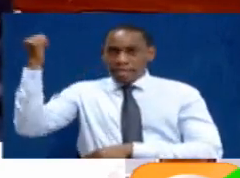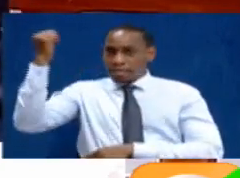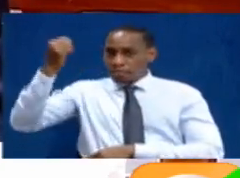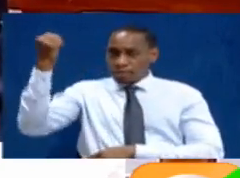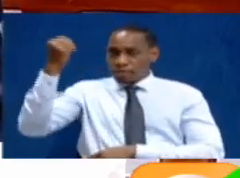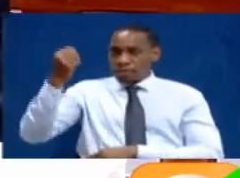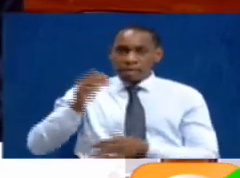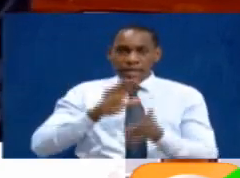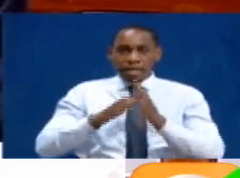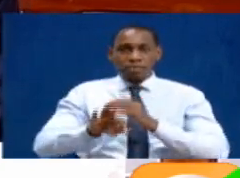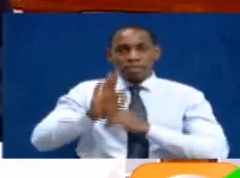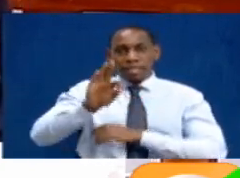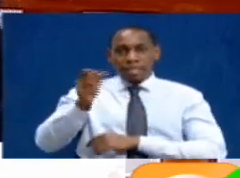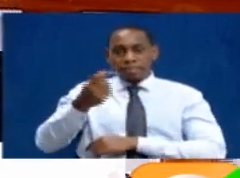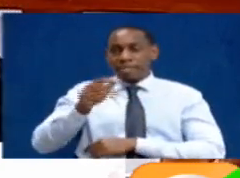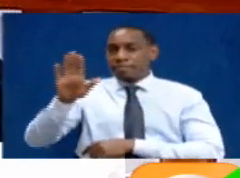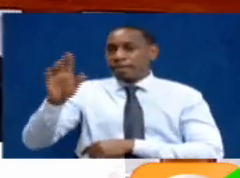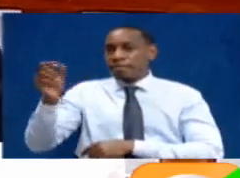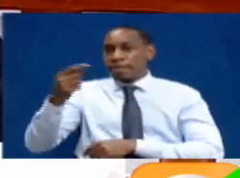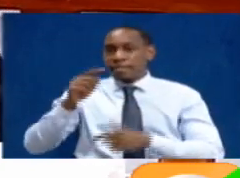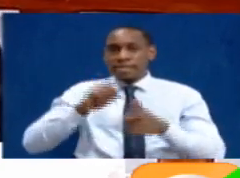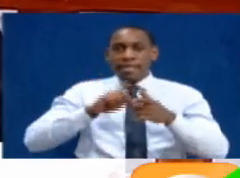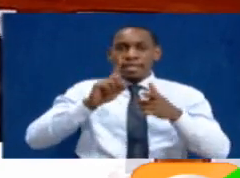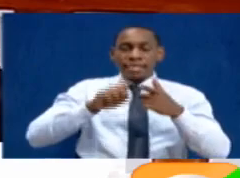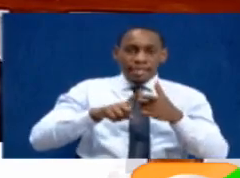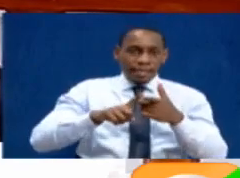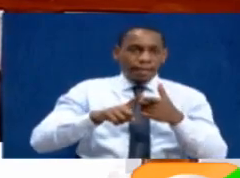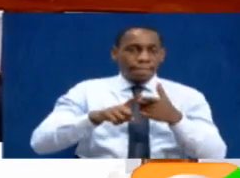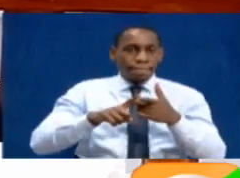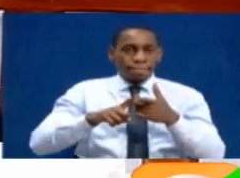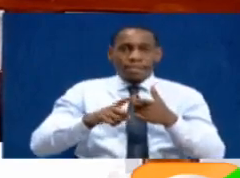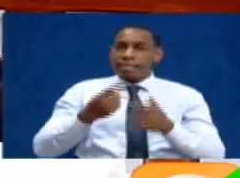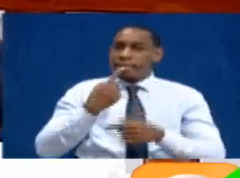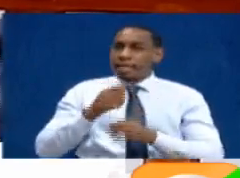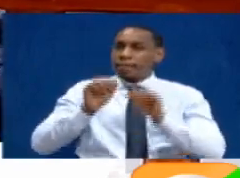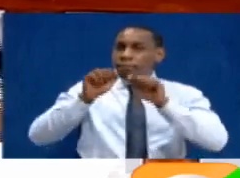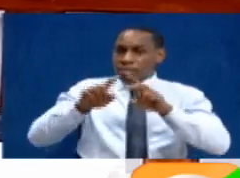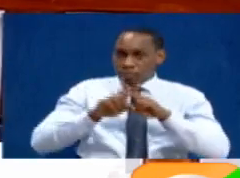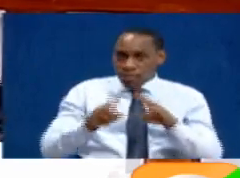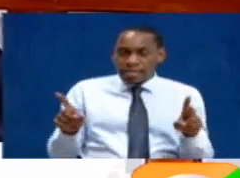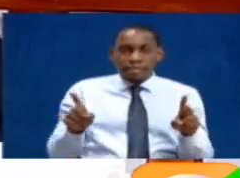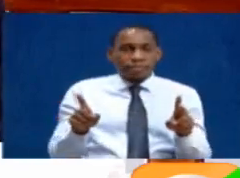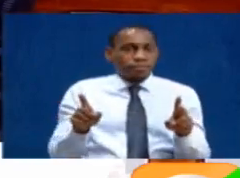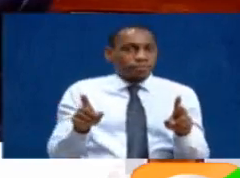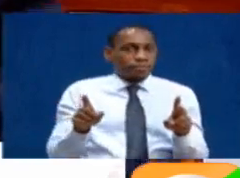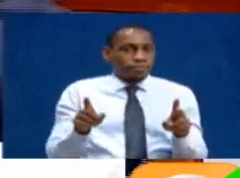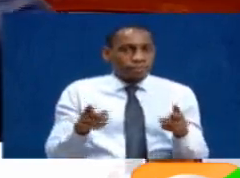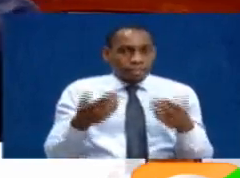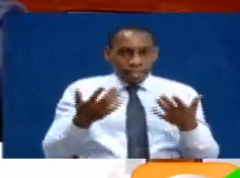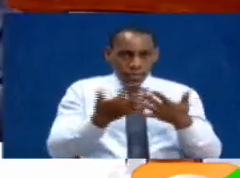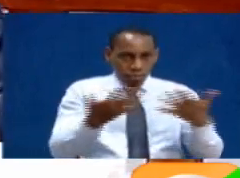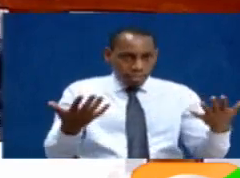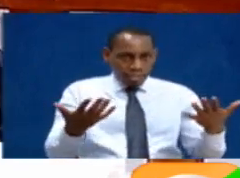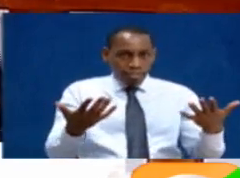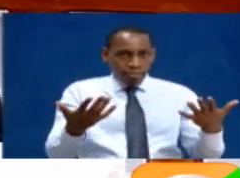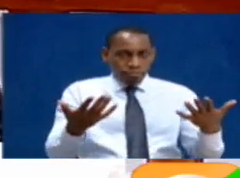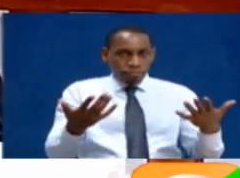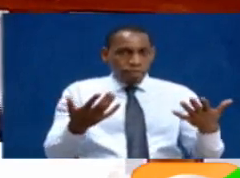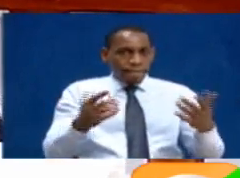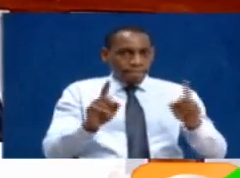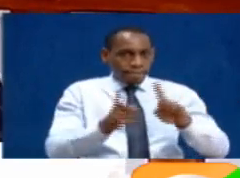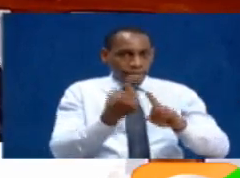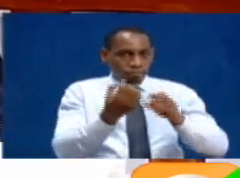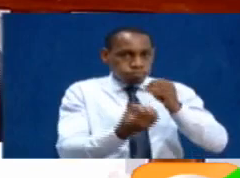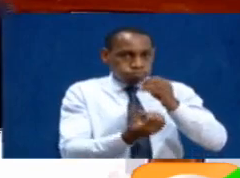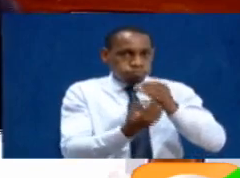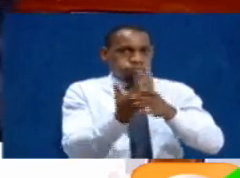for 3-5 months and then say, gentlemen, now can we start? You see how the things evolve fast,